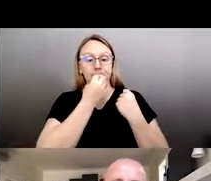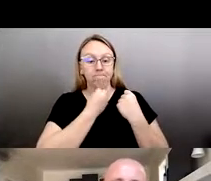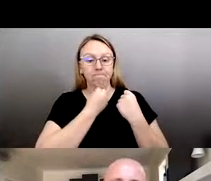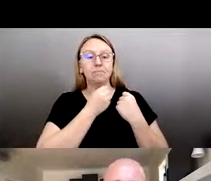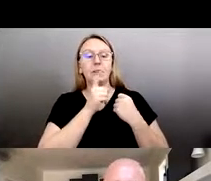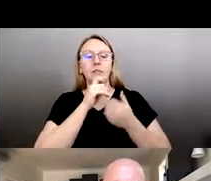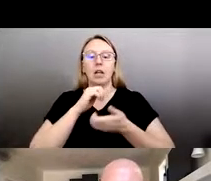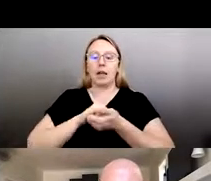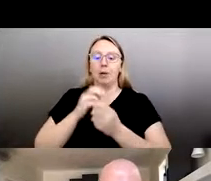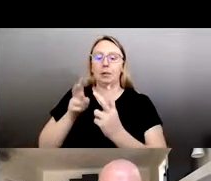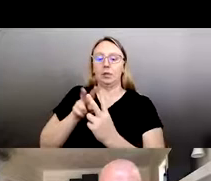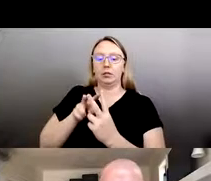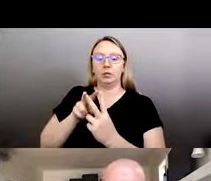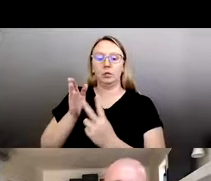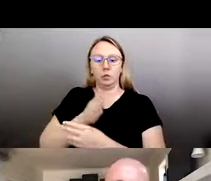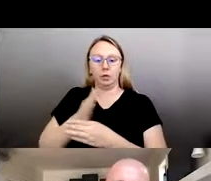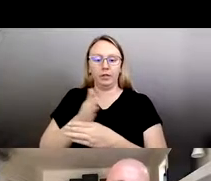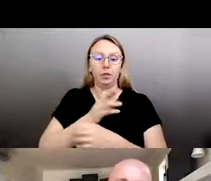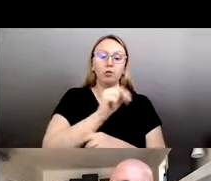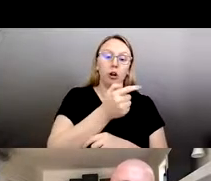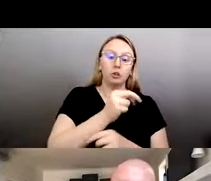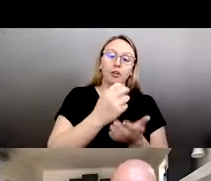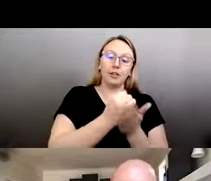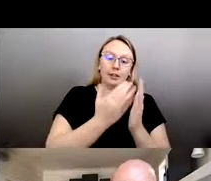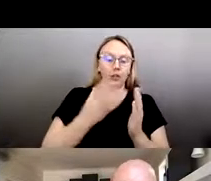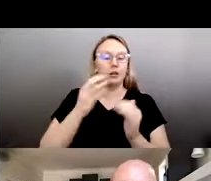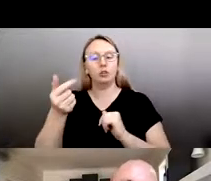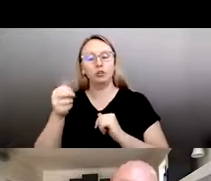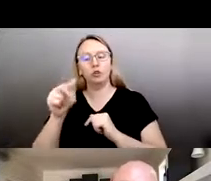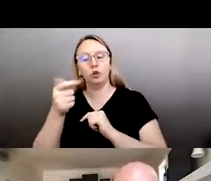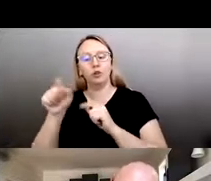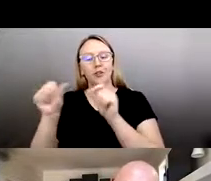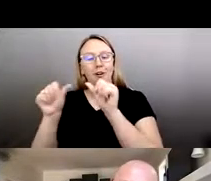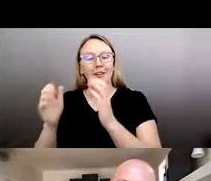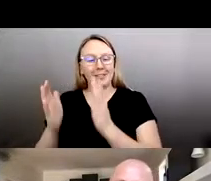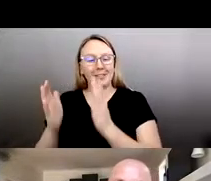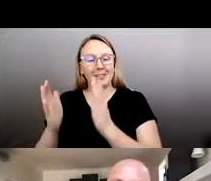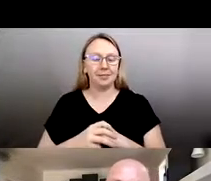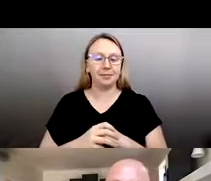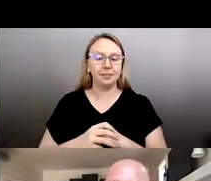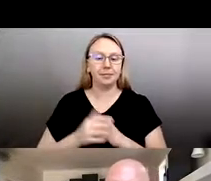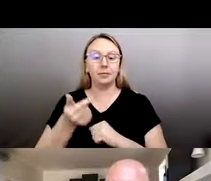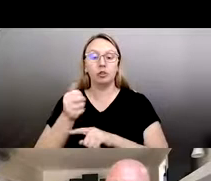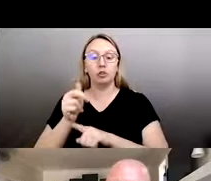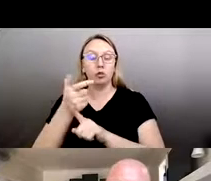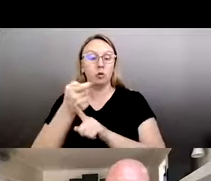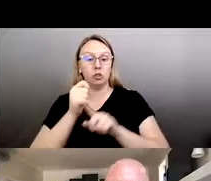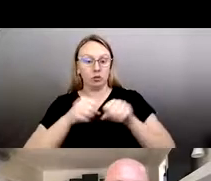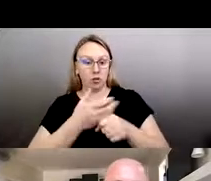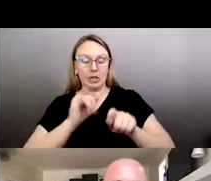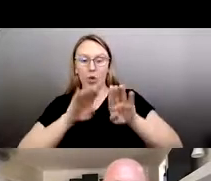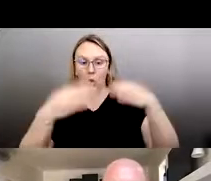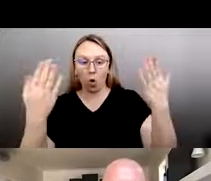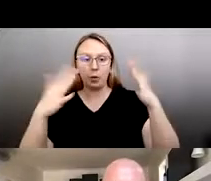two artists, between Roger the collector and George the architect. George completely opened up the interior of the space, creating an